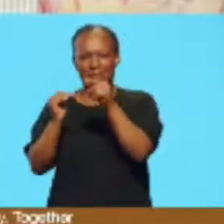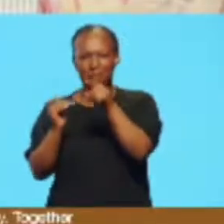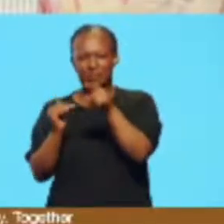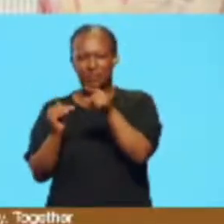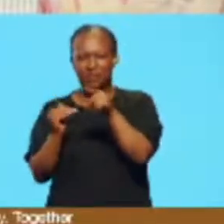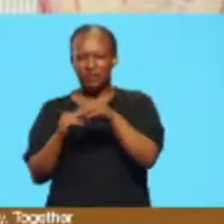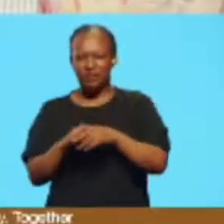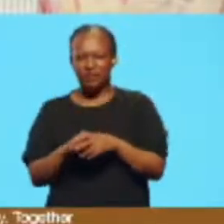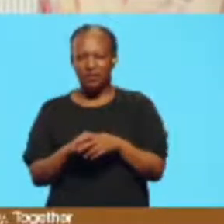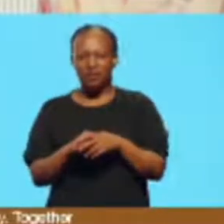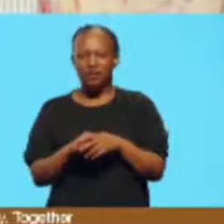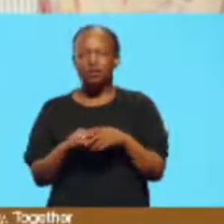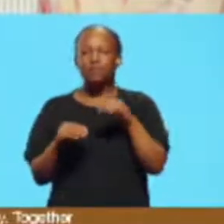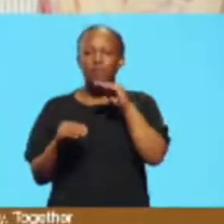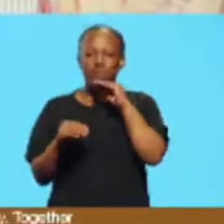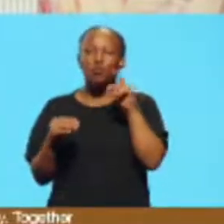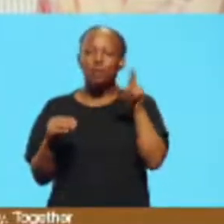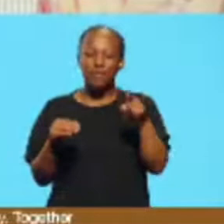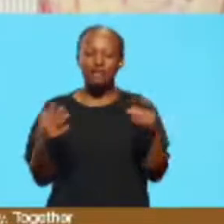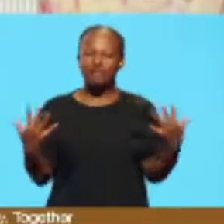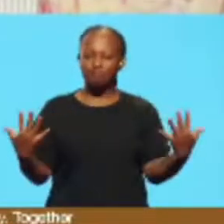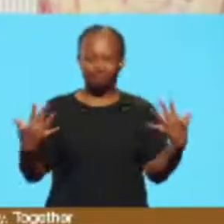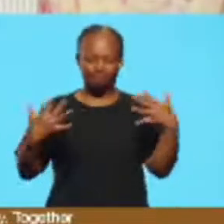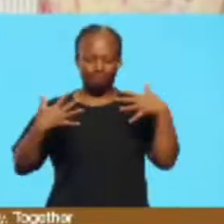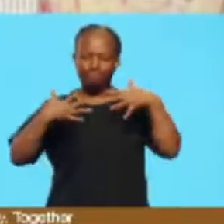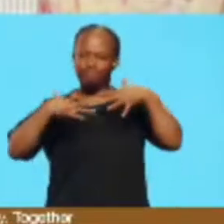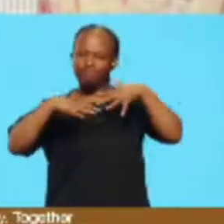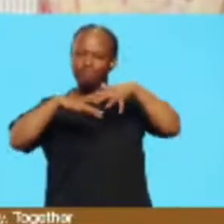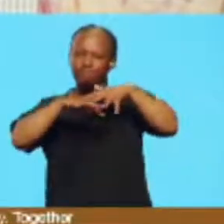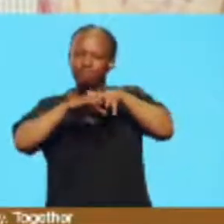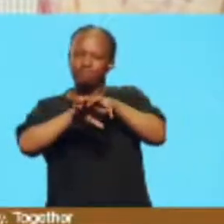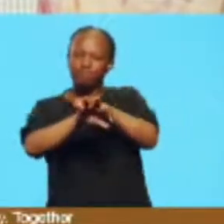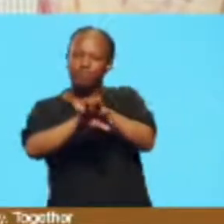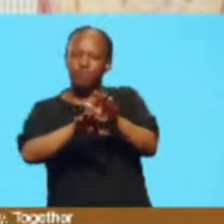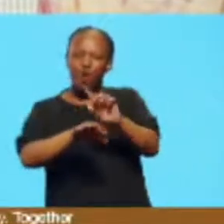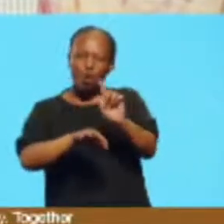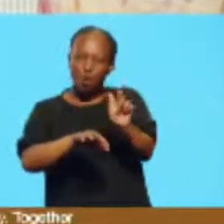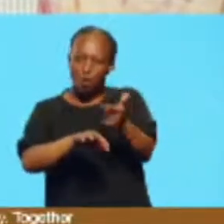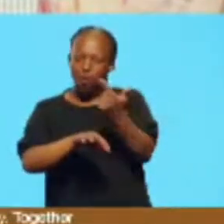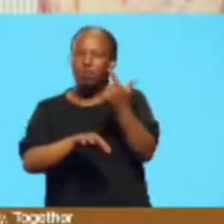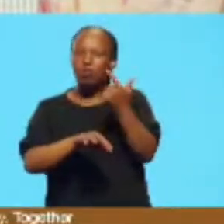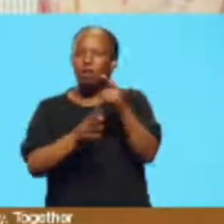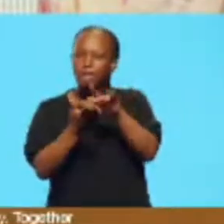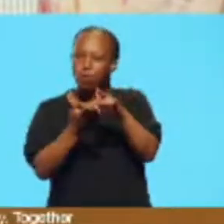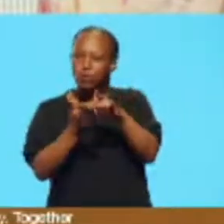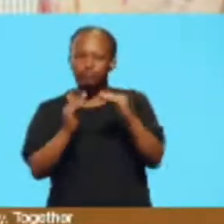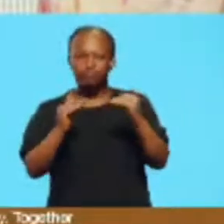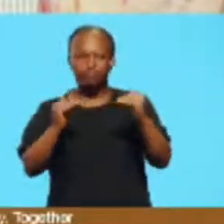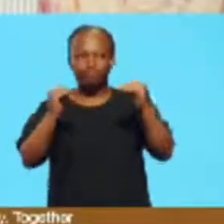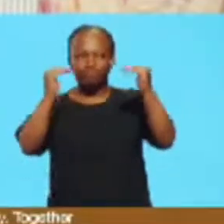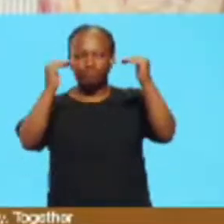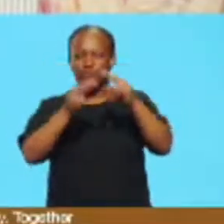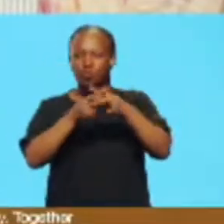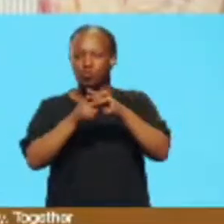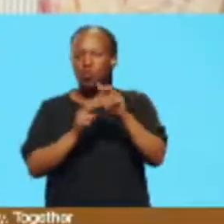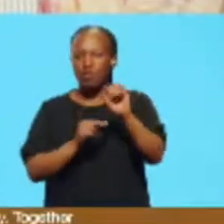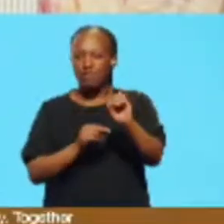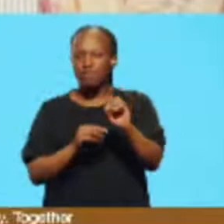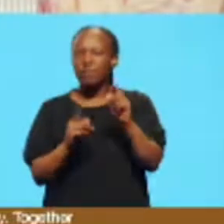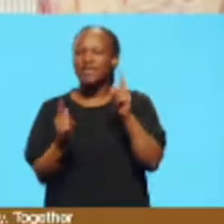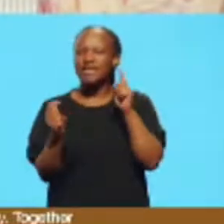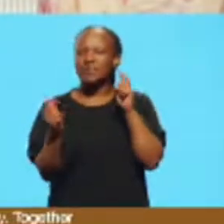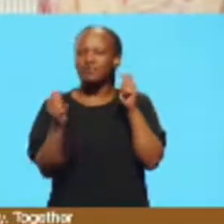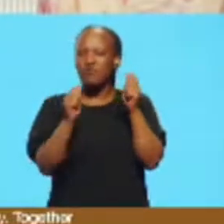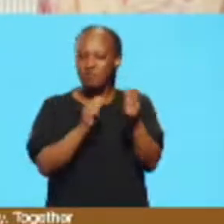I'm saying let's mainstream throughout. Let's mainstream across all the ranks. So there are a lot of tools. There's gender transformation